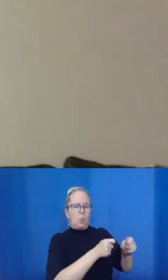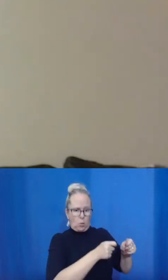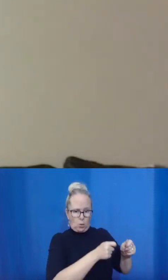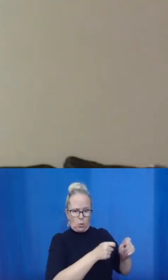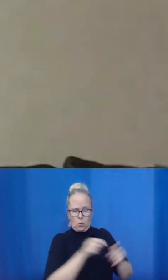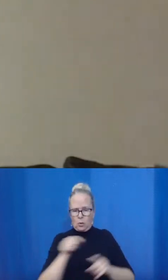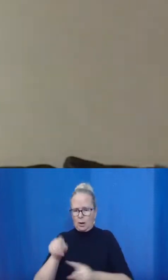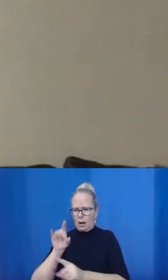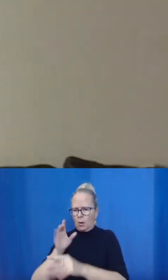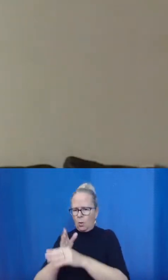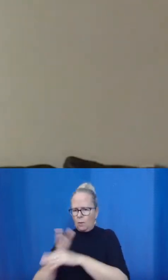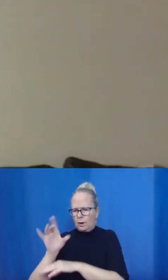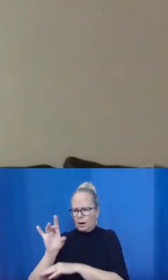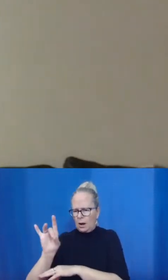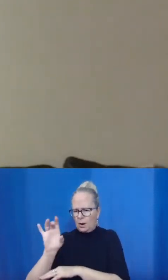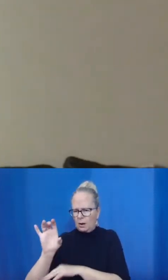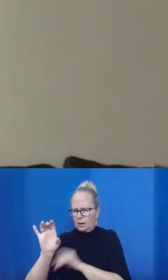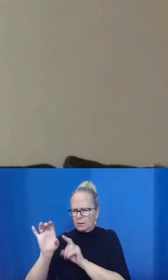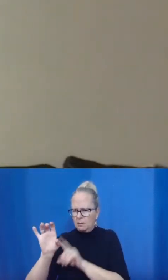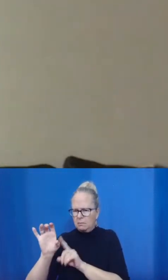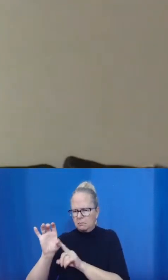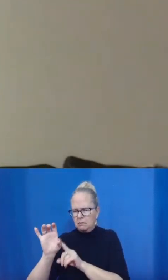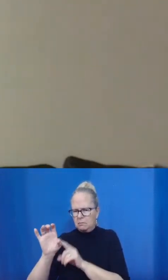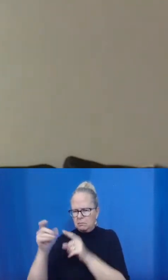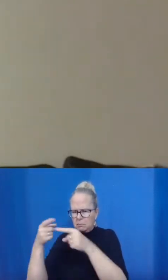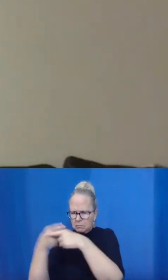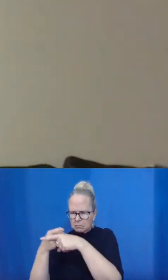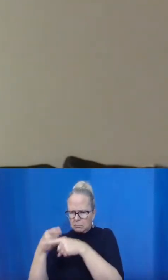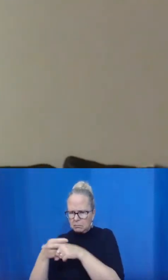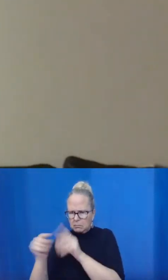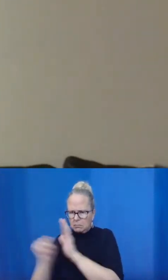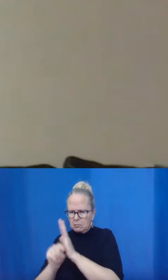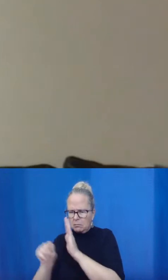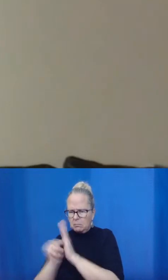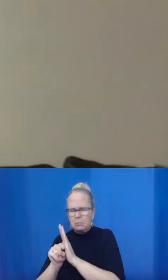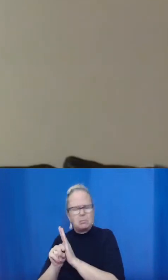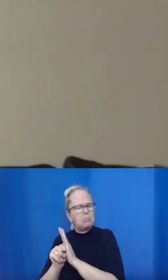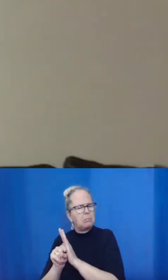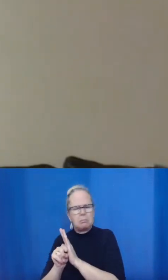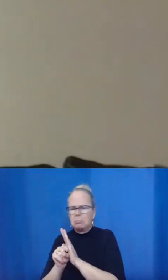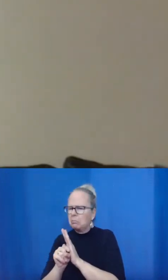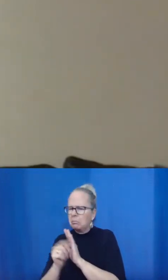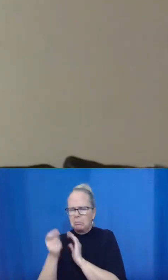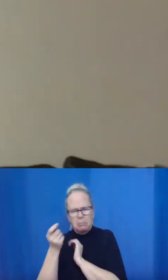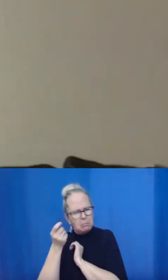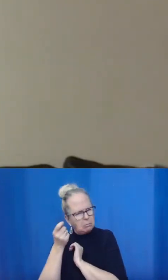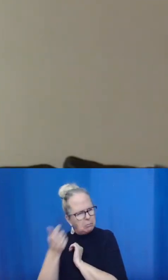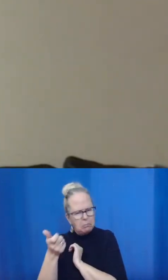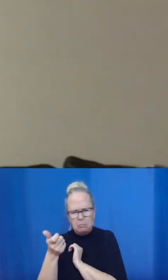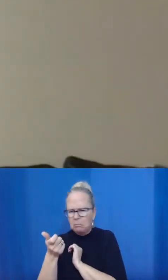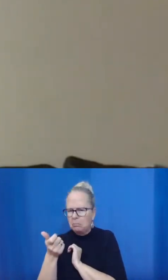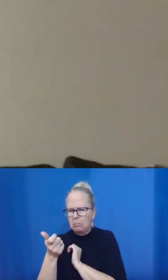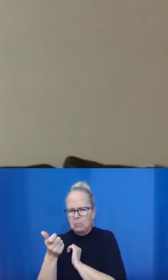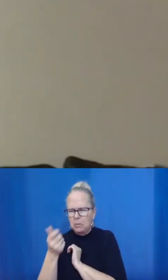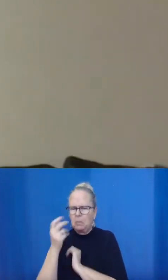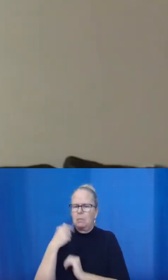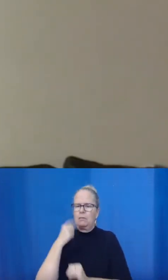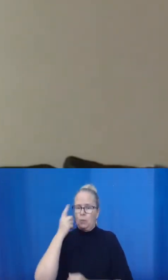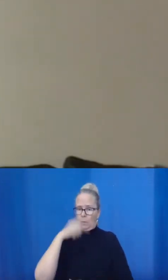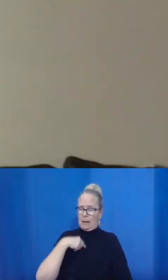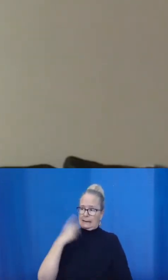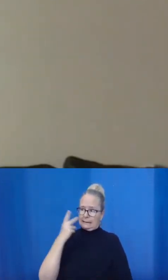This week, I think, that Colin Powell unfortunately passed away from COVID-19,